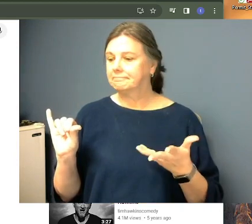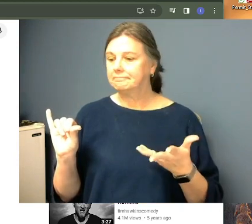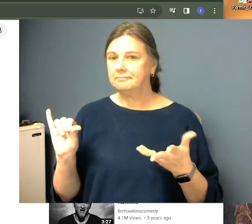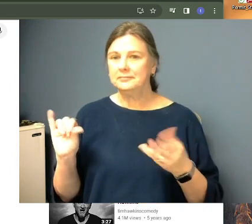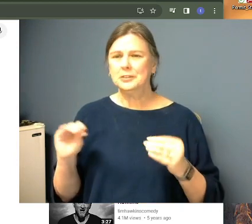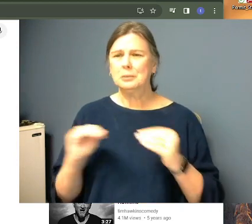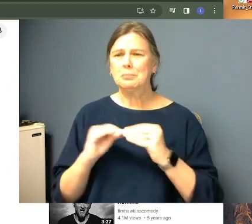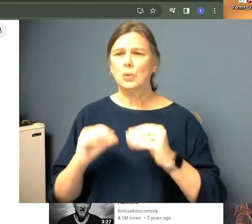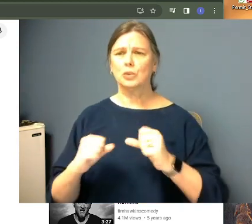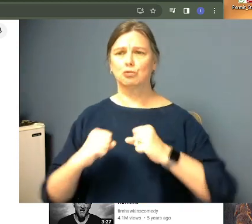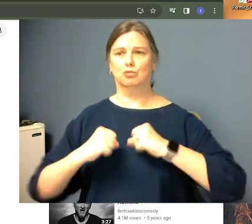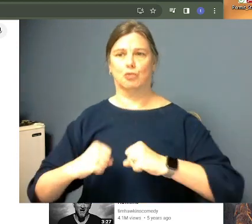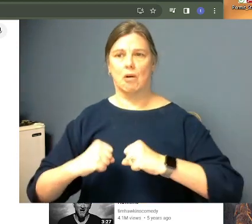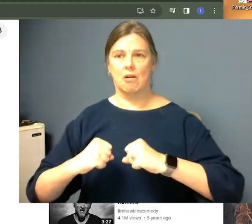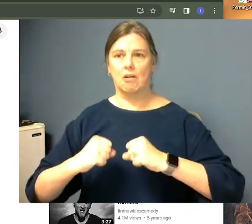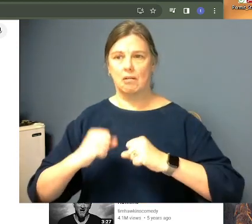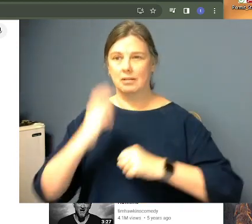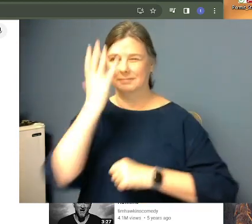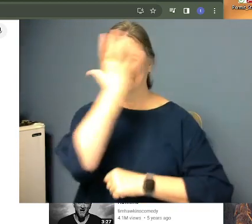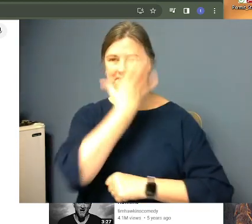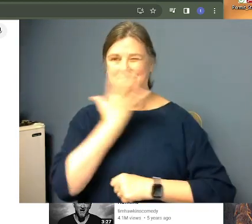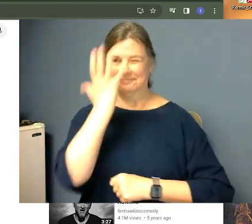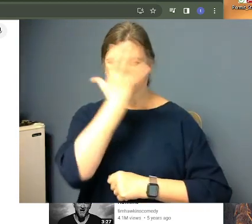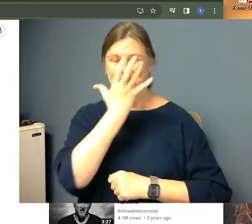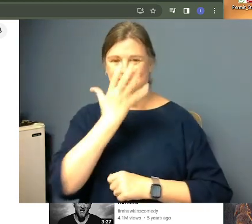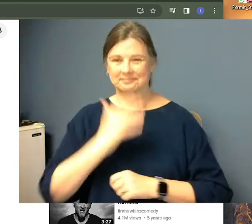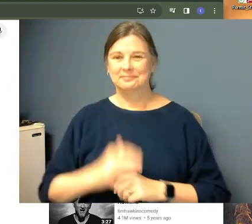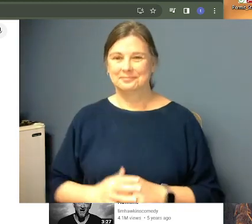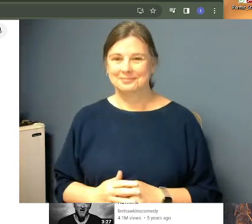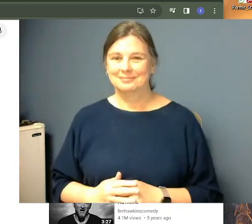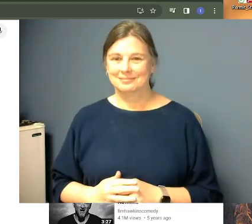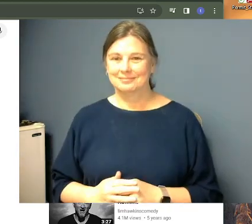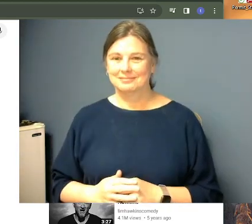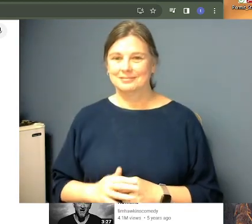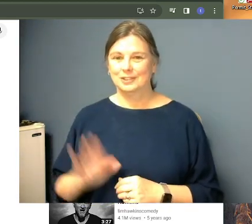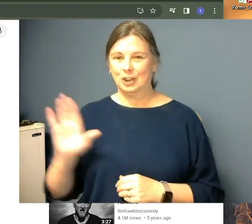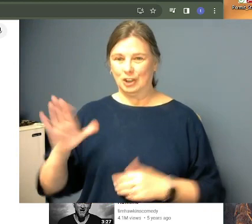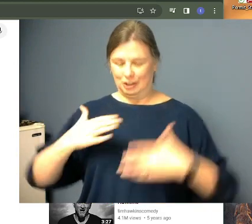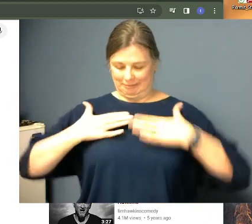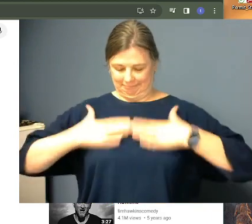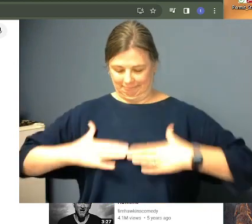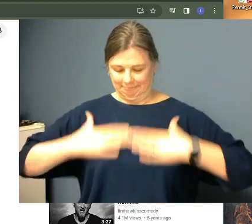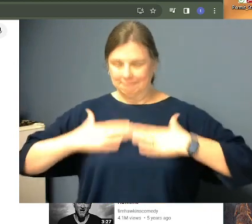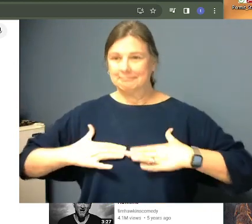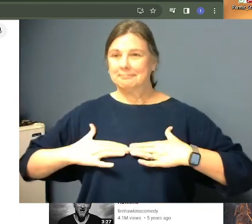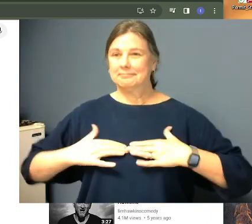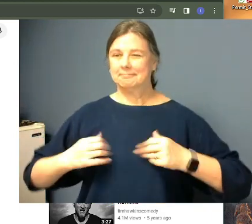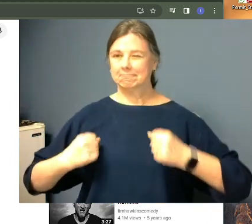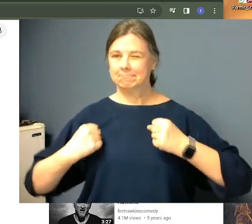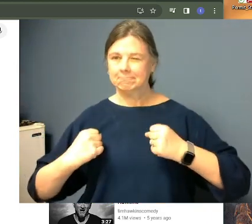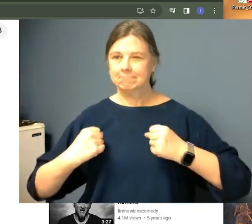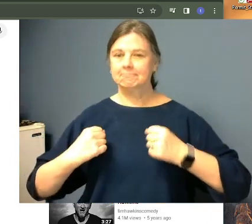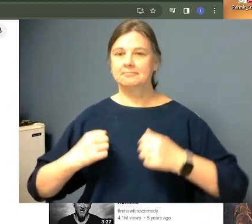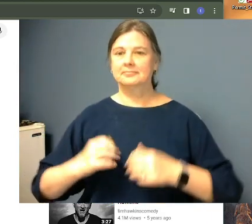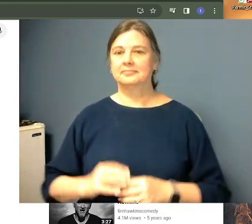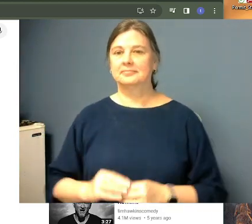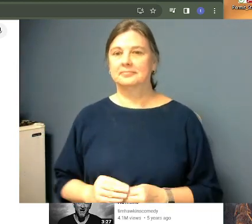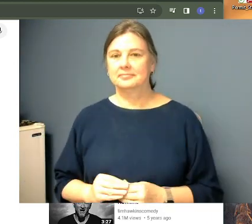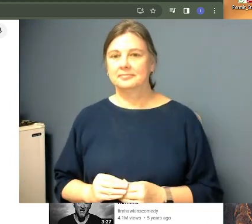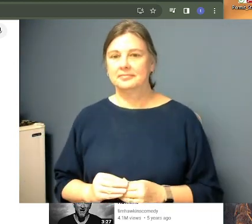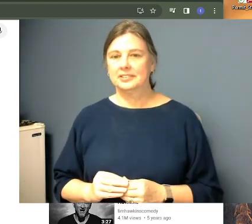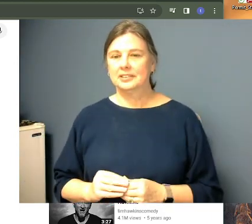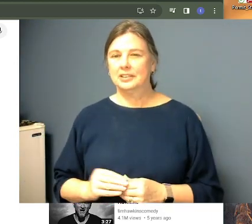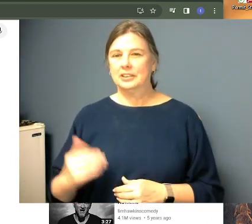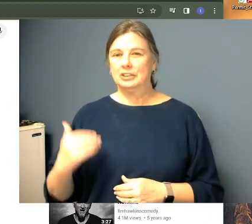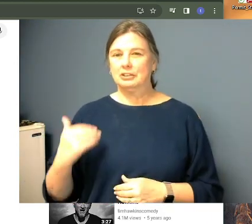demonstrates much more strength, right? And just the way her physicality is, and the tool that